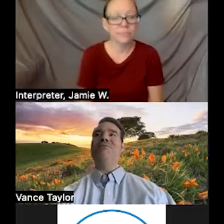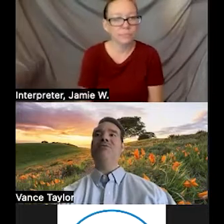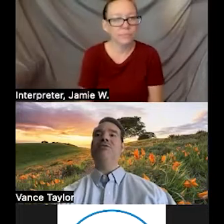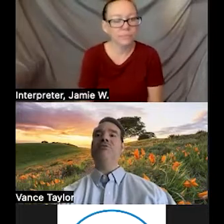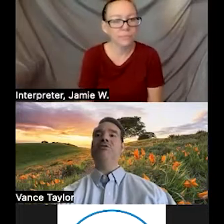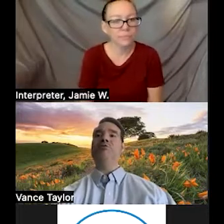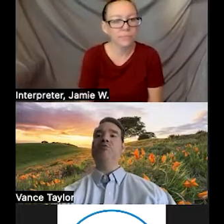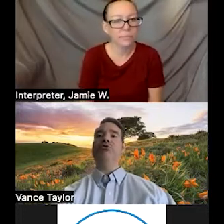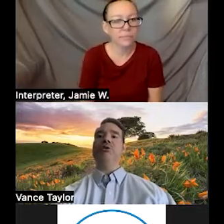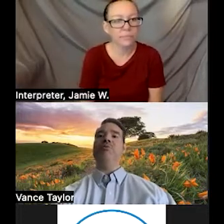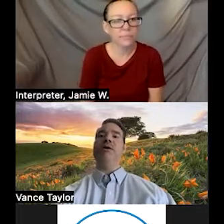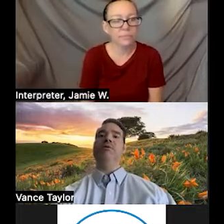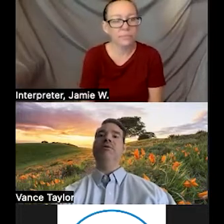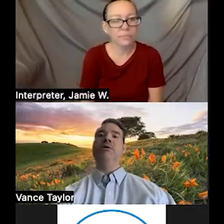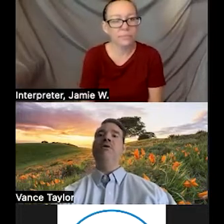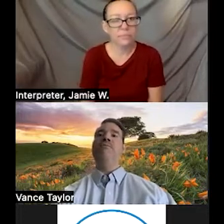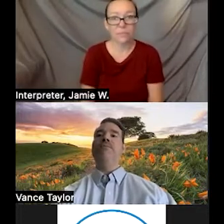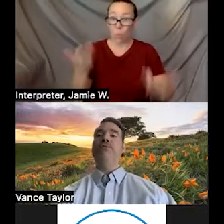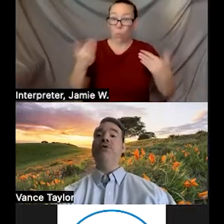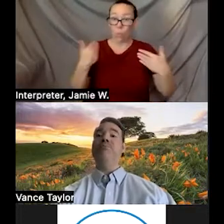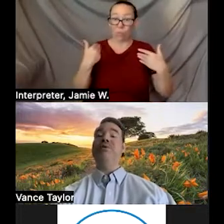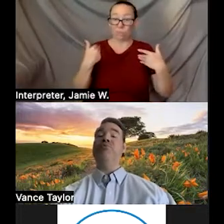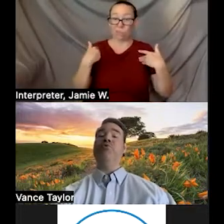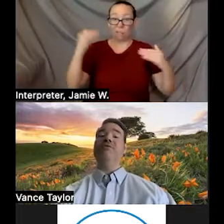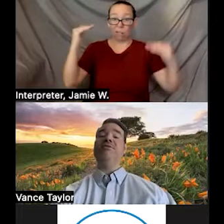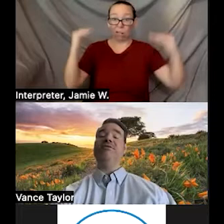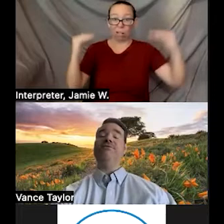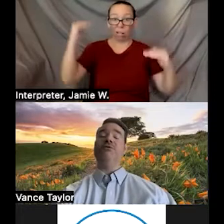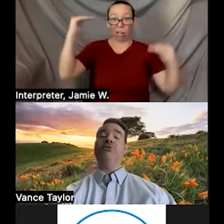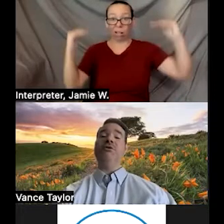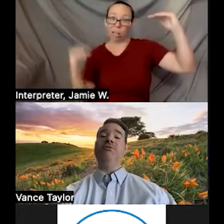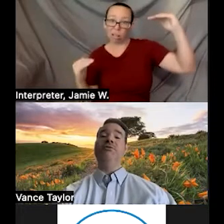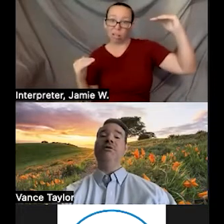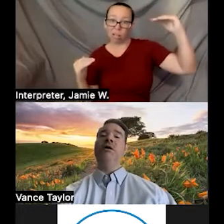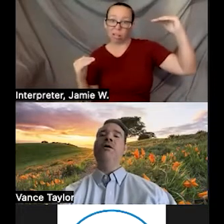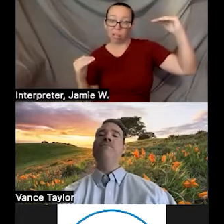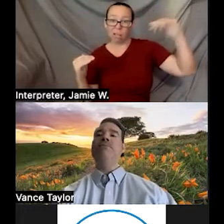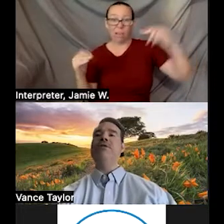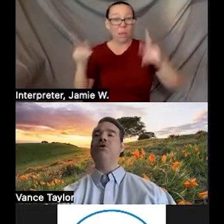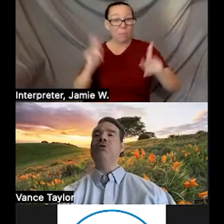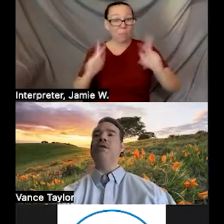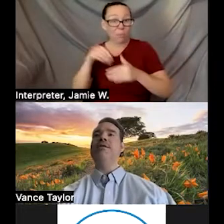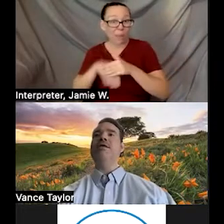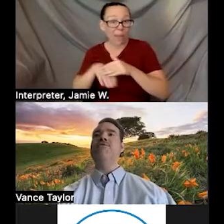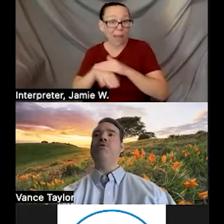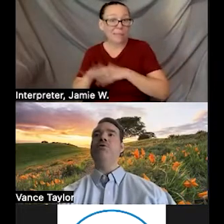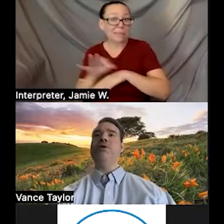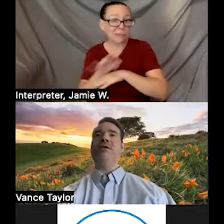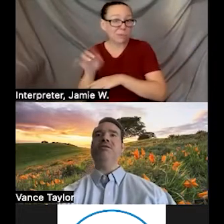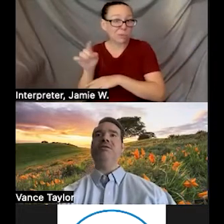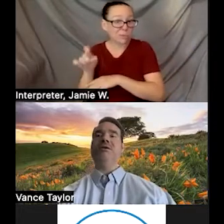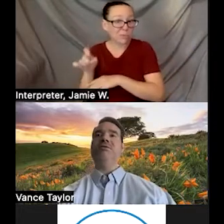and that was that there was a disproportionate impact on the people who have access and functional needs. So